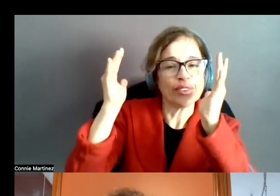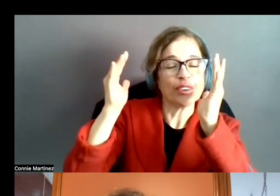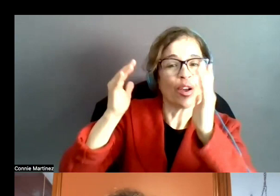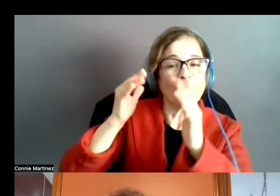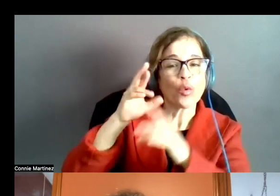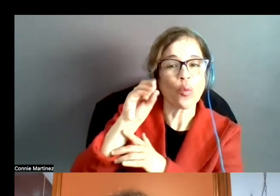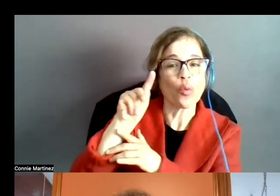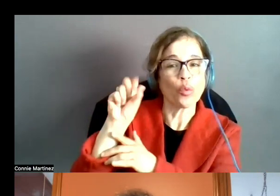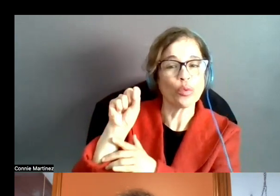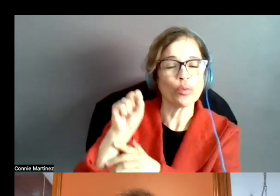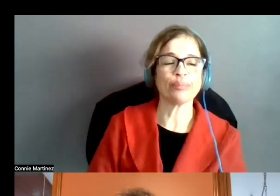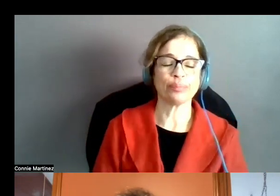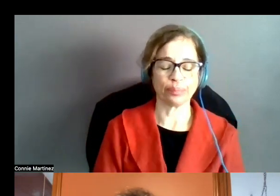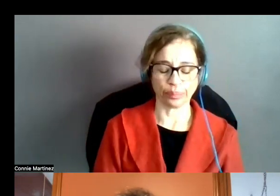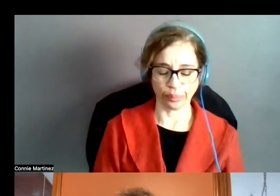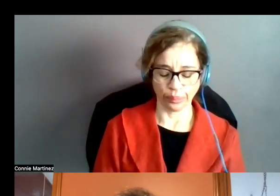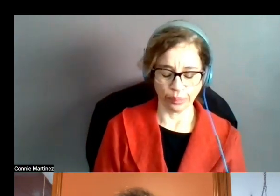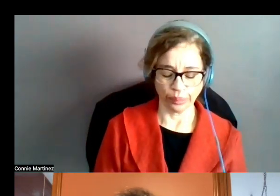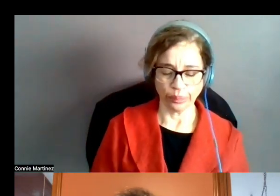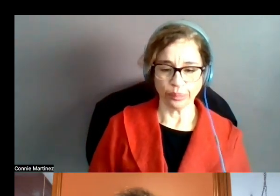Hmm. So,